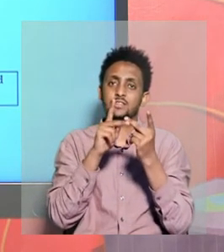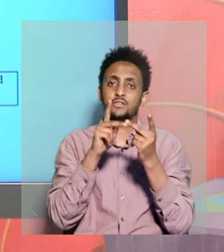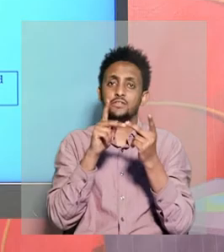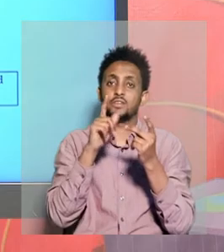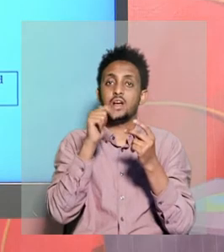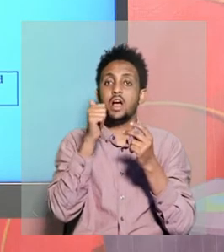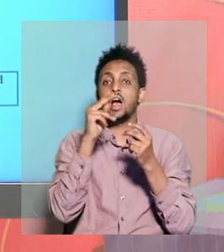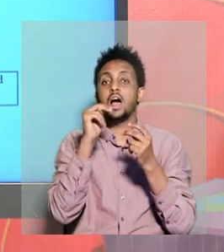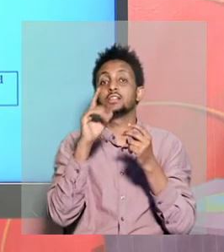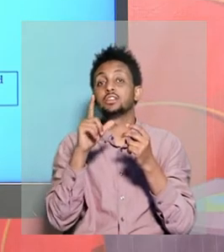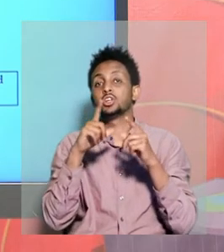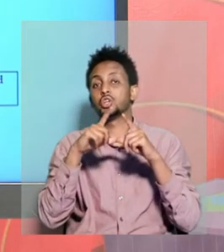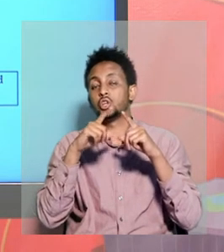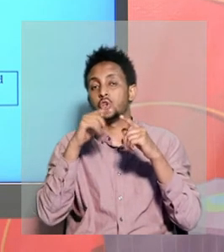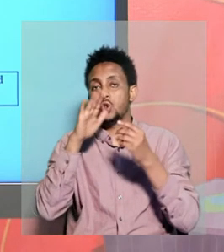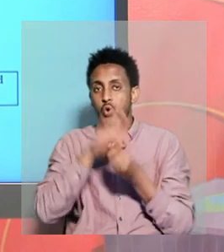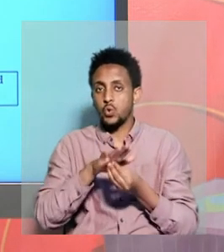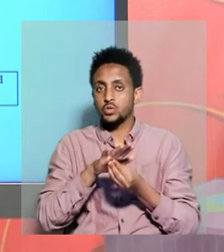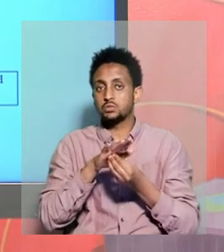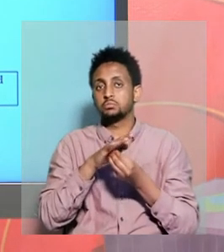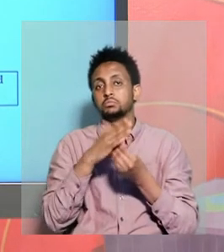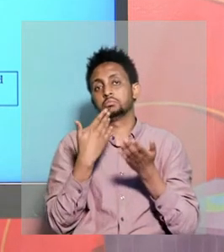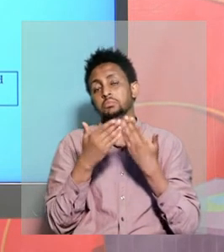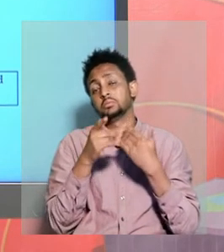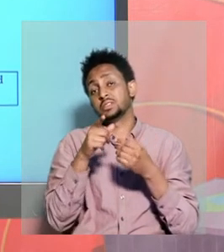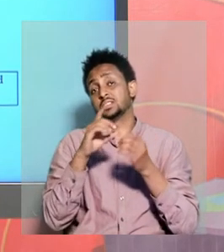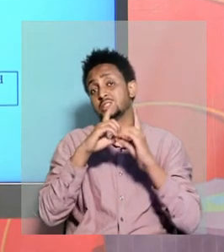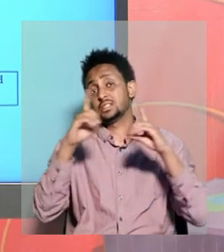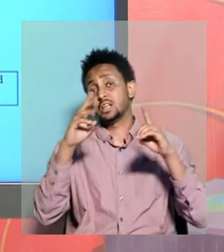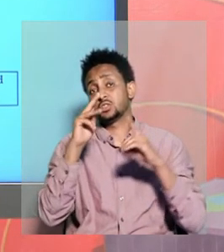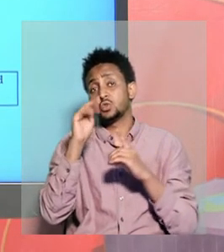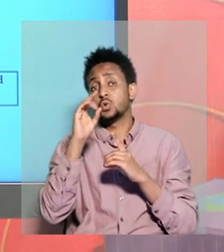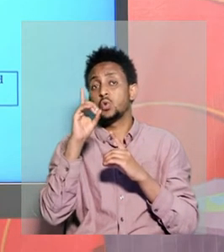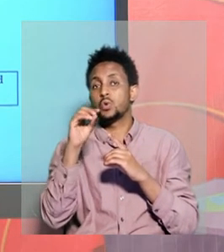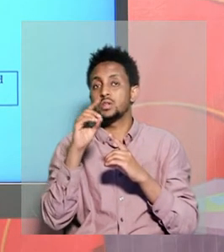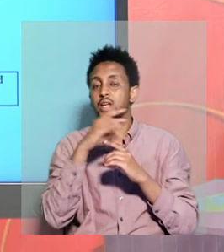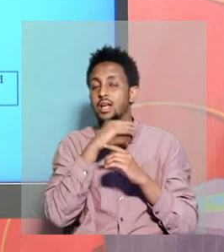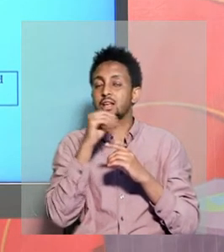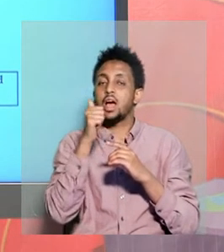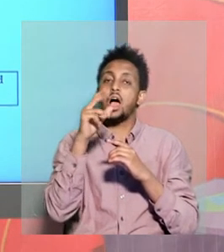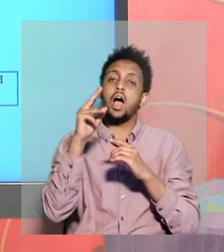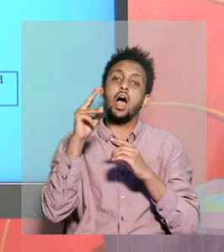or antinodes is known to be lambda over 2. But the distance between node and